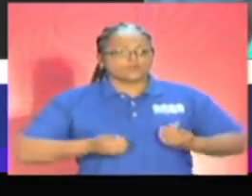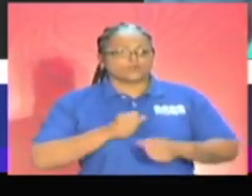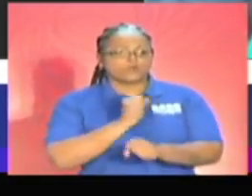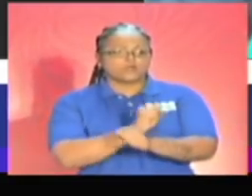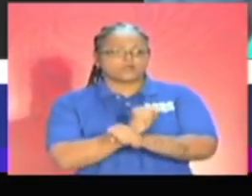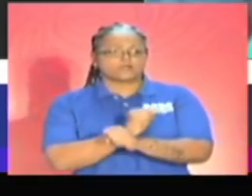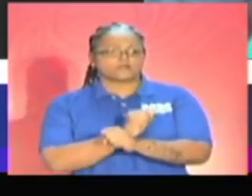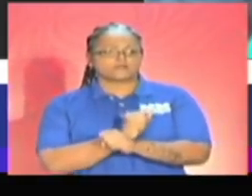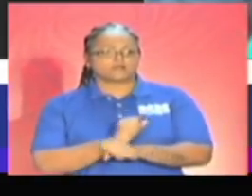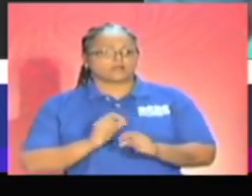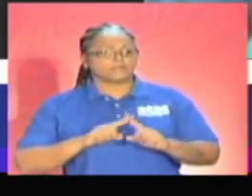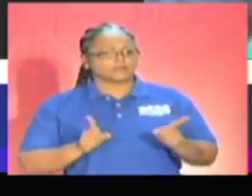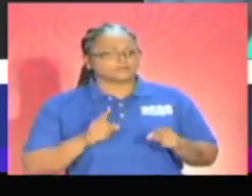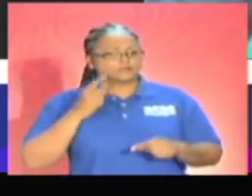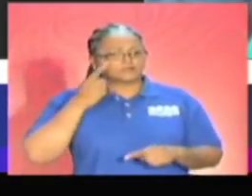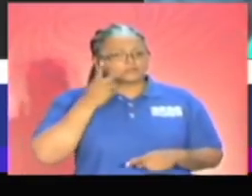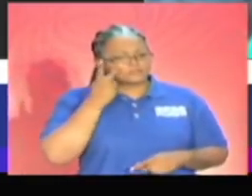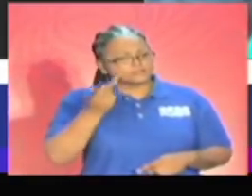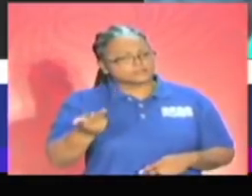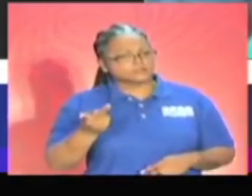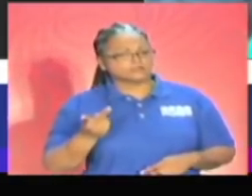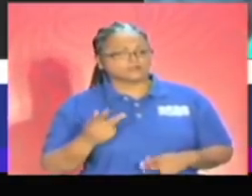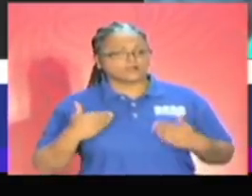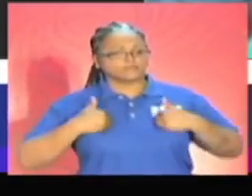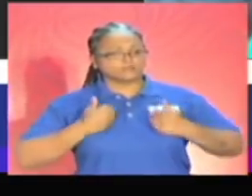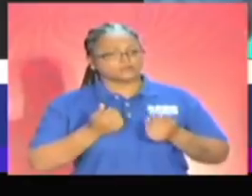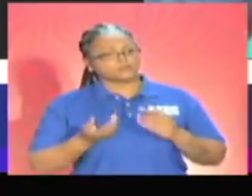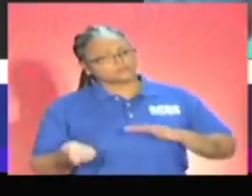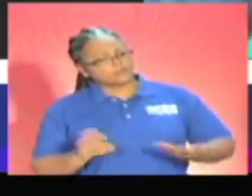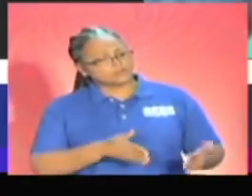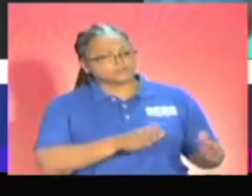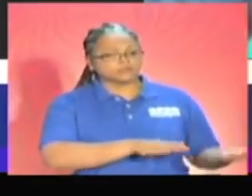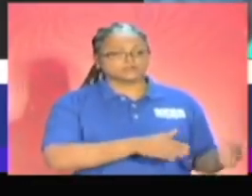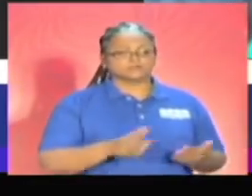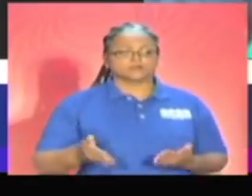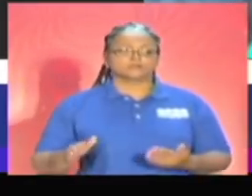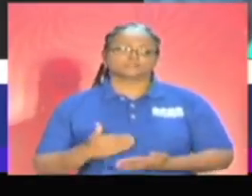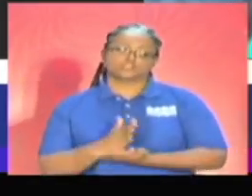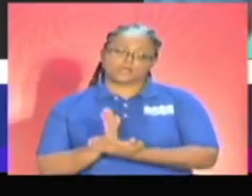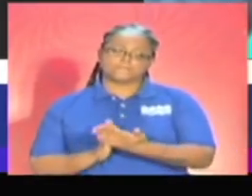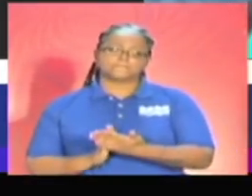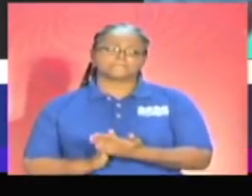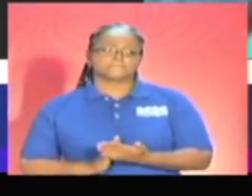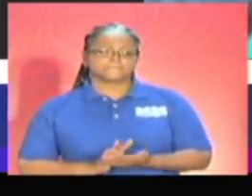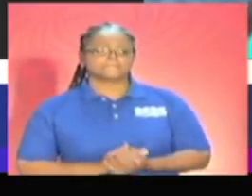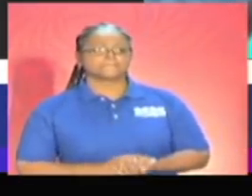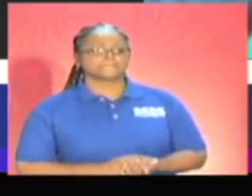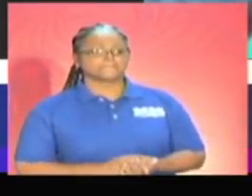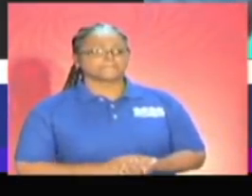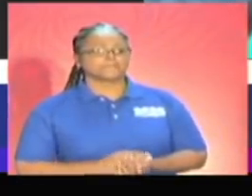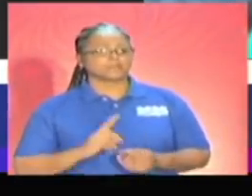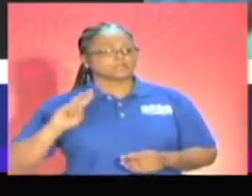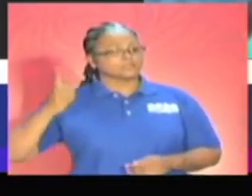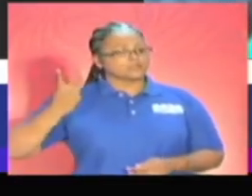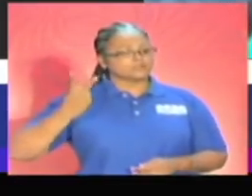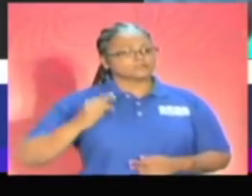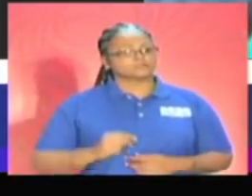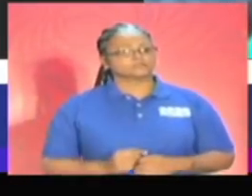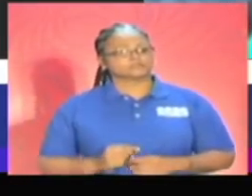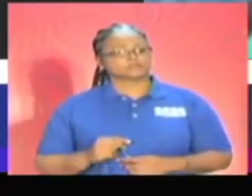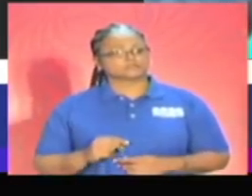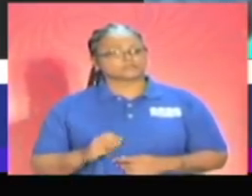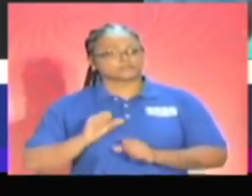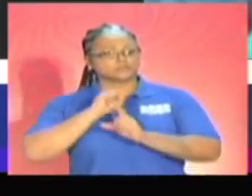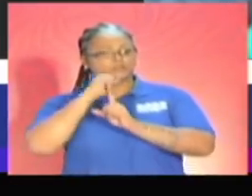my second question I'd like to pose to Dr. Nunes, and this has to do with a social media post that I saw recently, actually today,